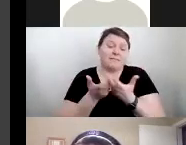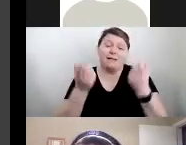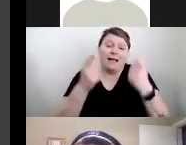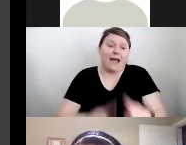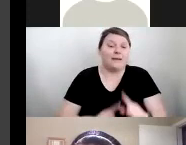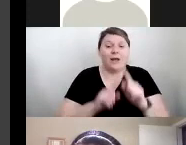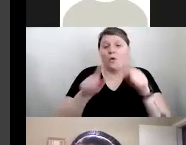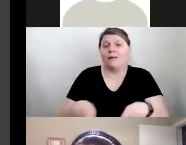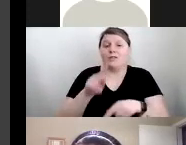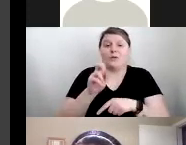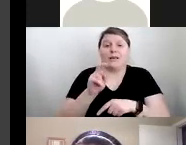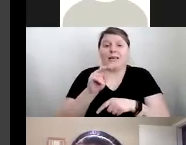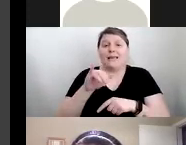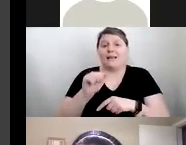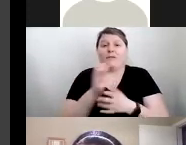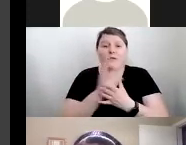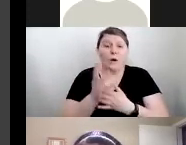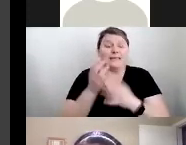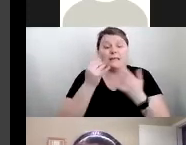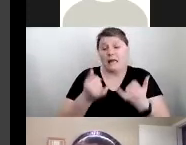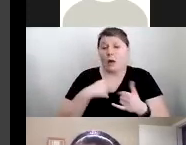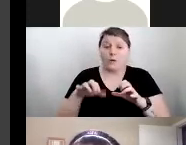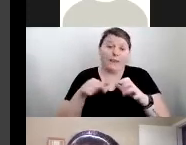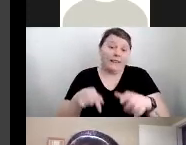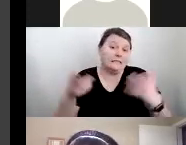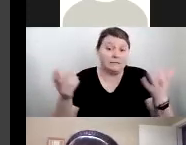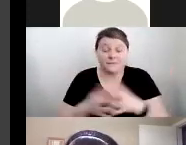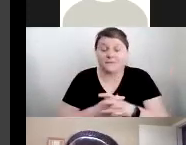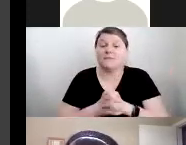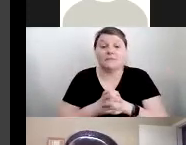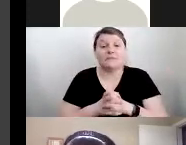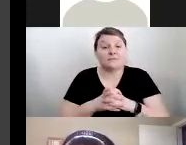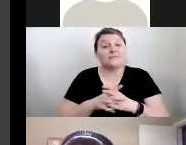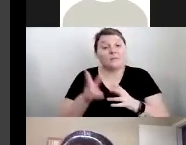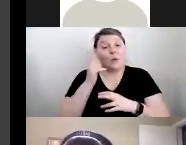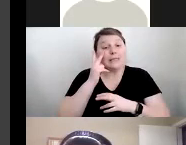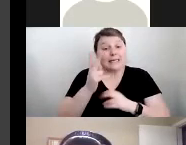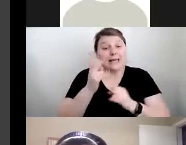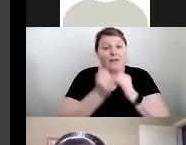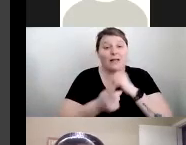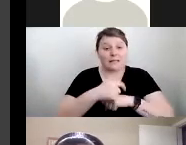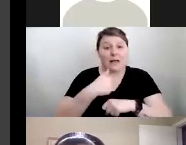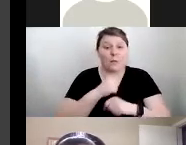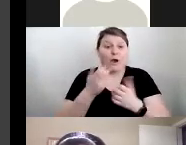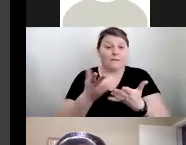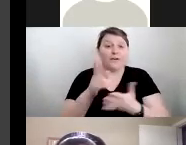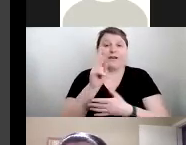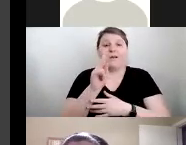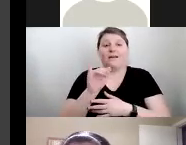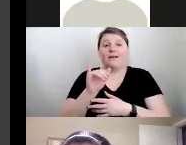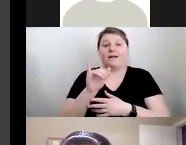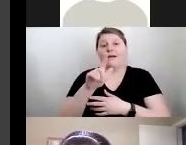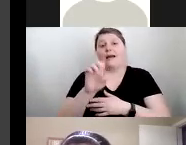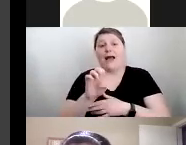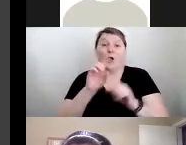for 4 weeks, and now I'm doing this. And so you can see the last time we offered this, that Kyle got to go.